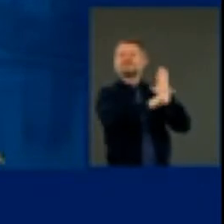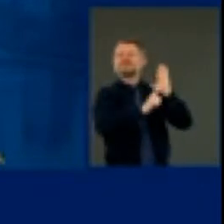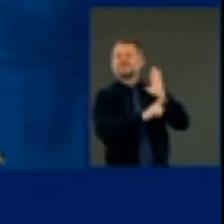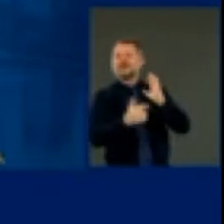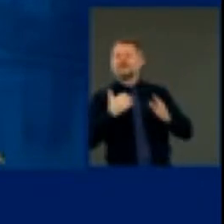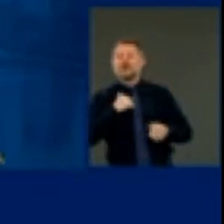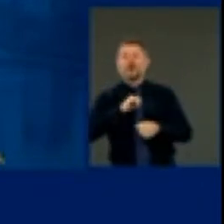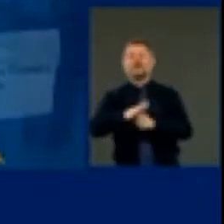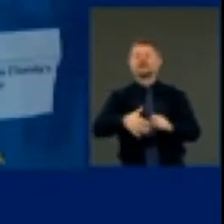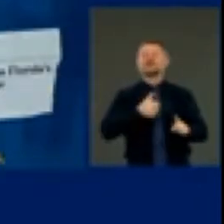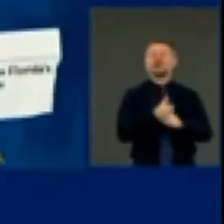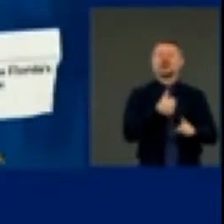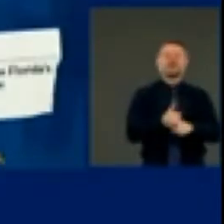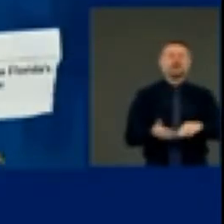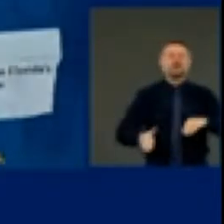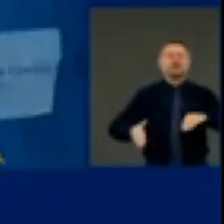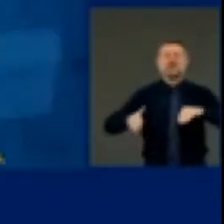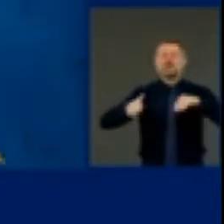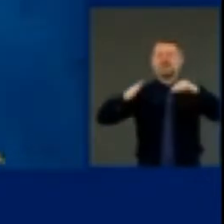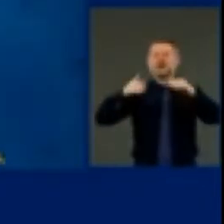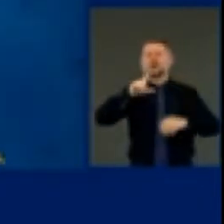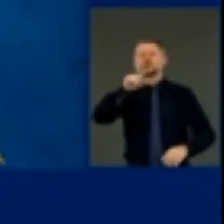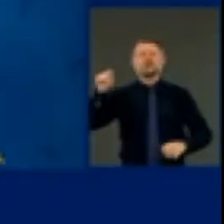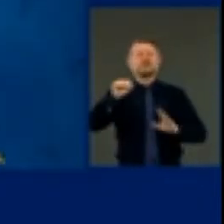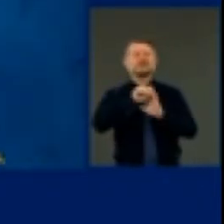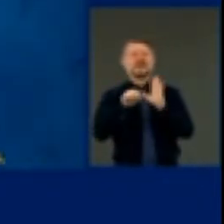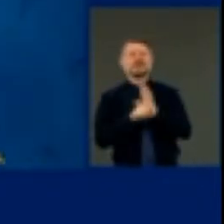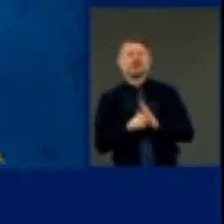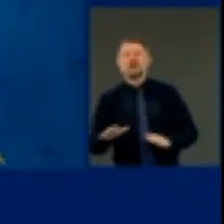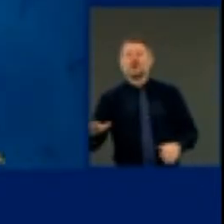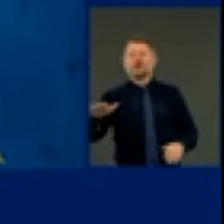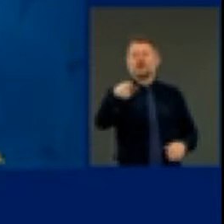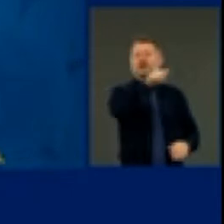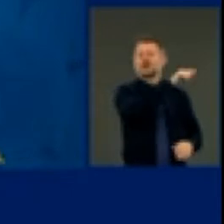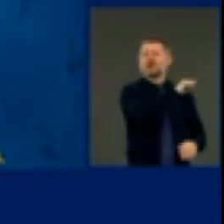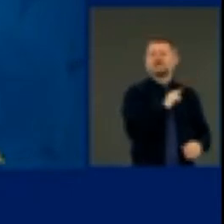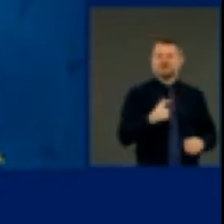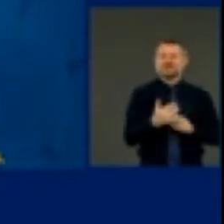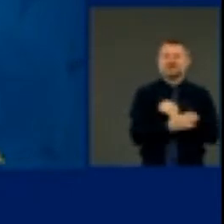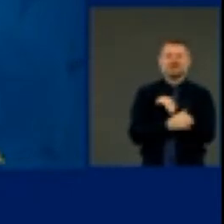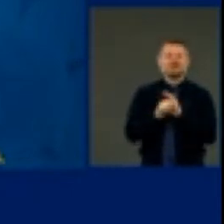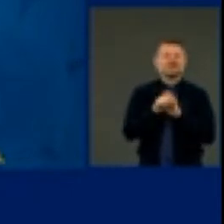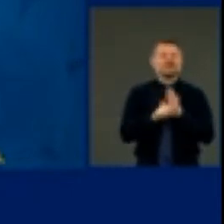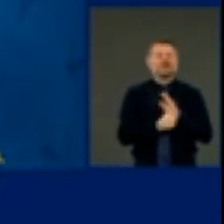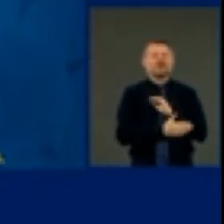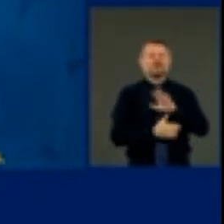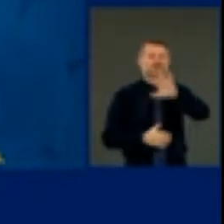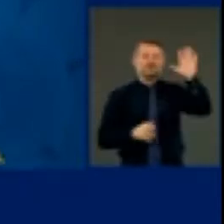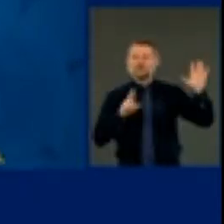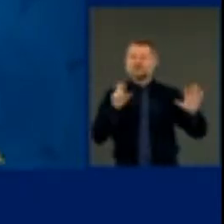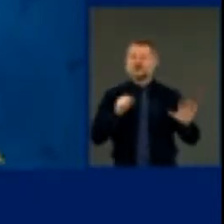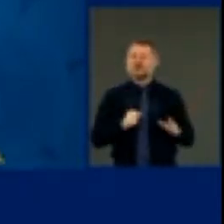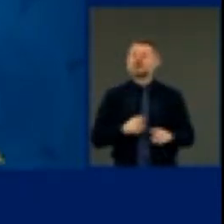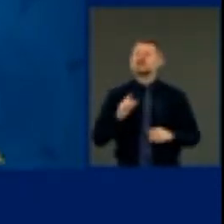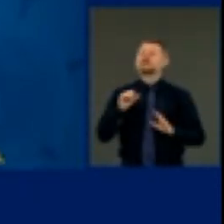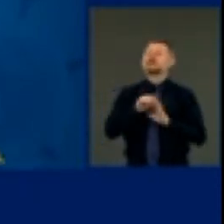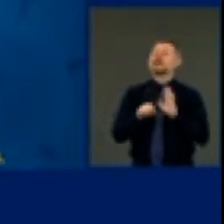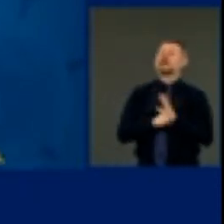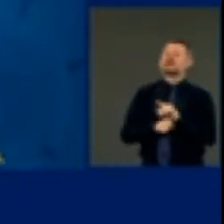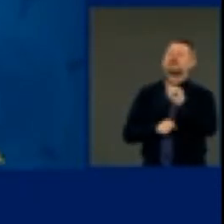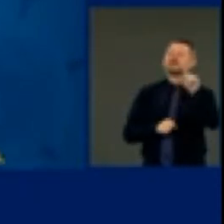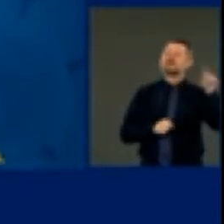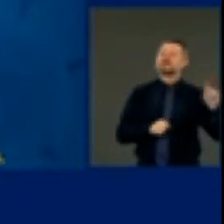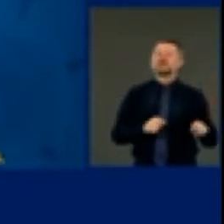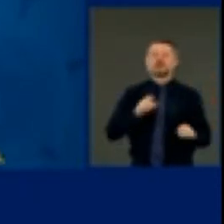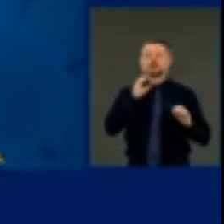virus is increasing in 20 states across the country. The states without the smart reopening plans are